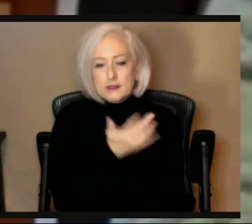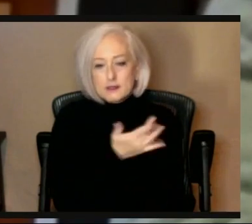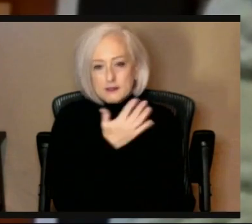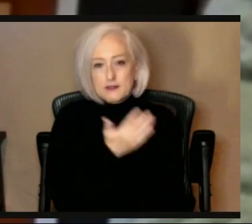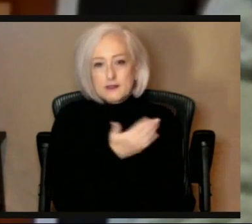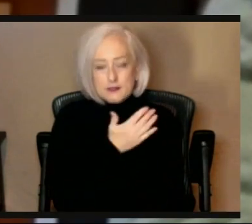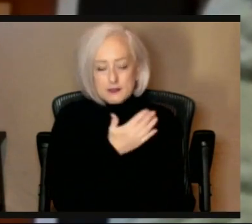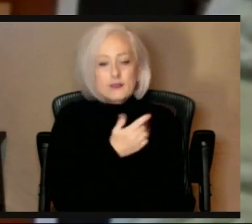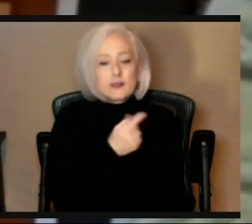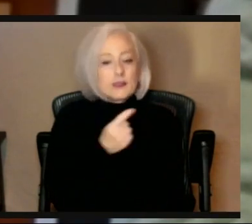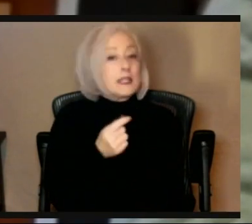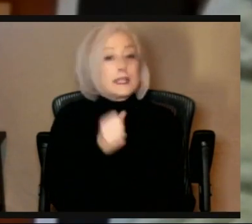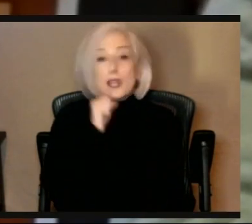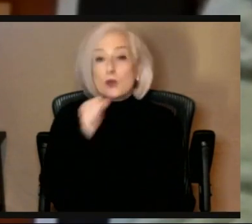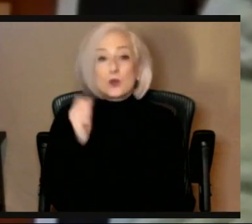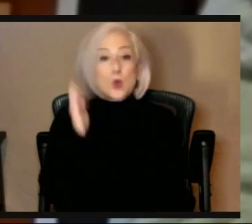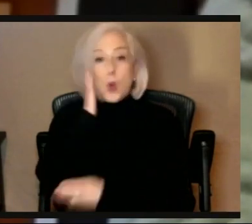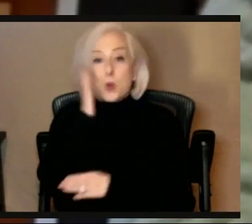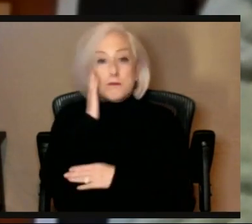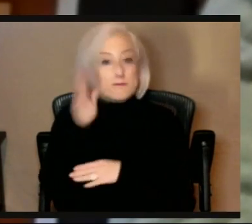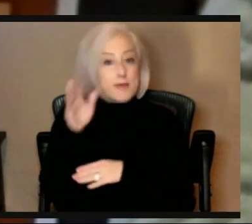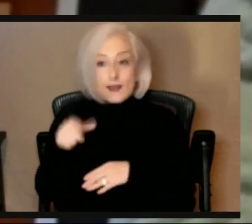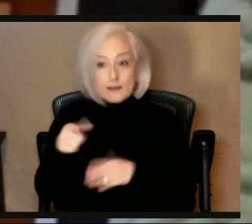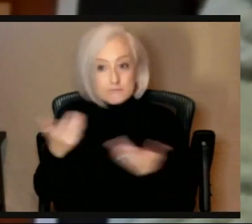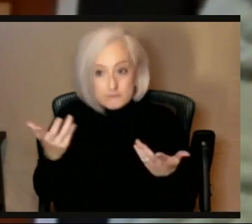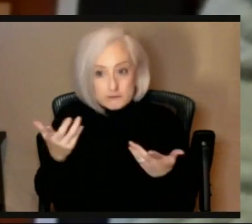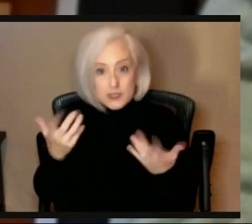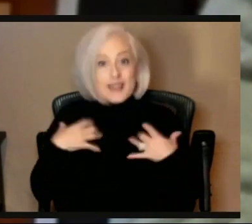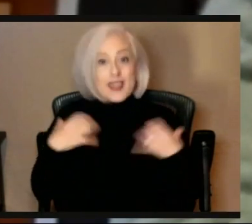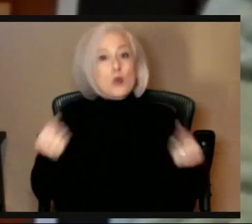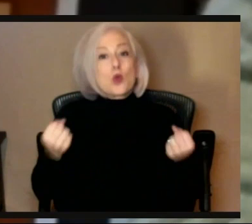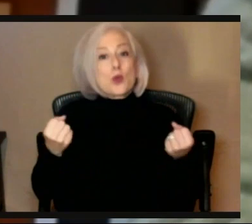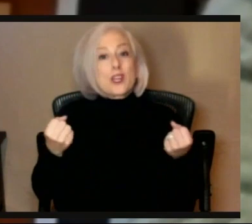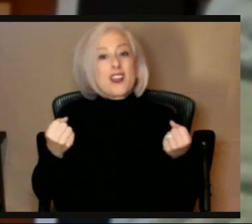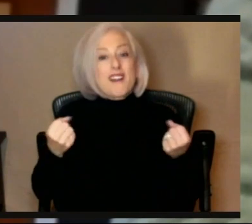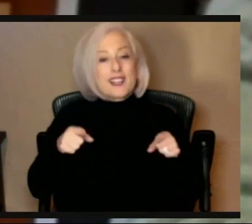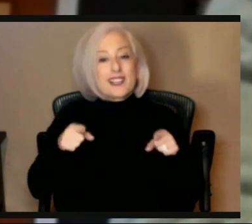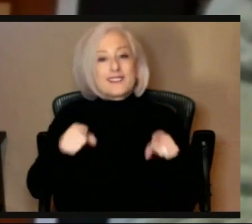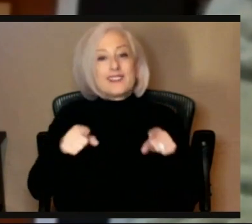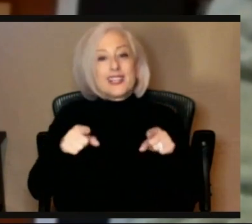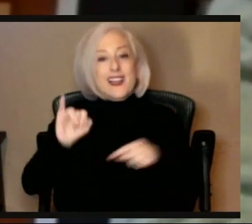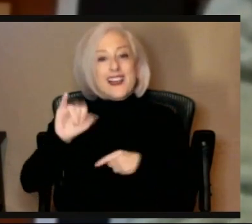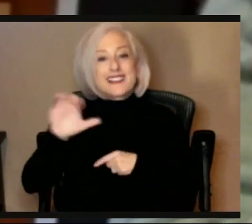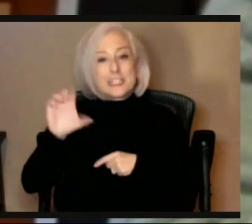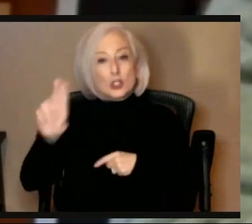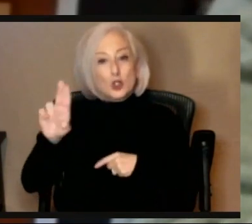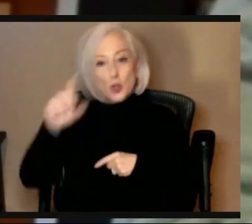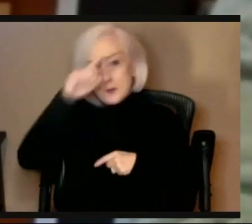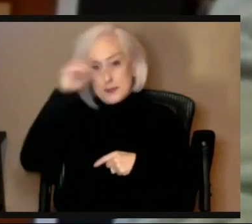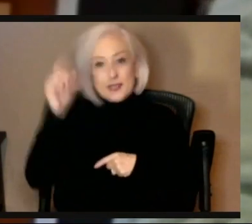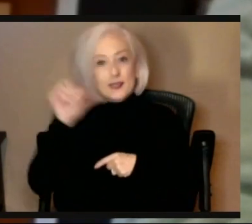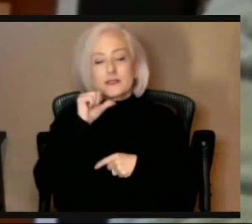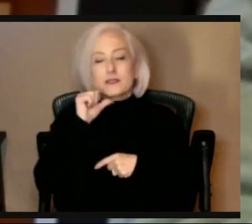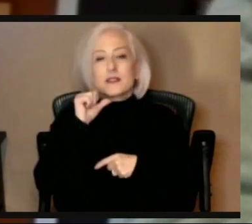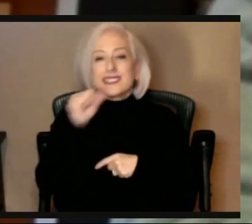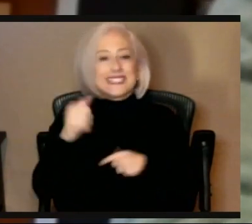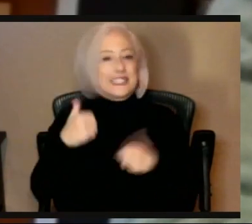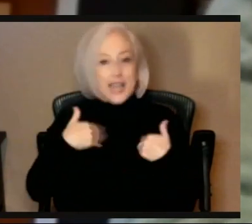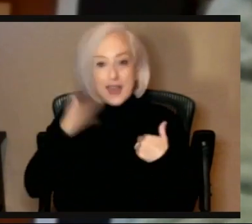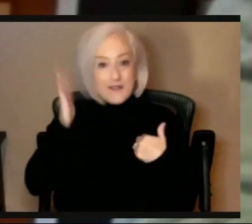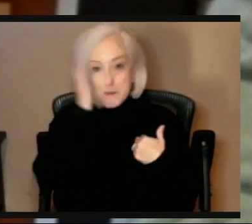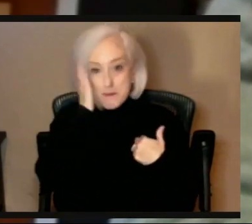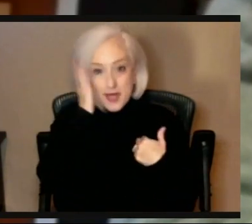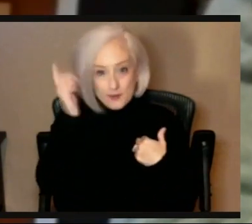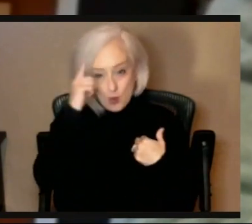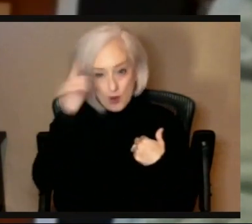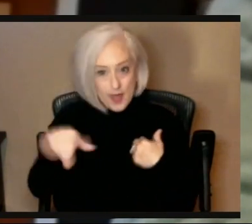they didn't have a bed for, and they were recovering in the ICU because they didn't have a bed for them because